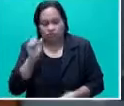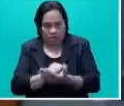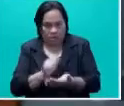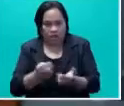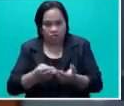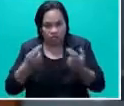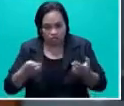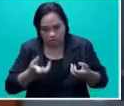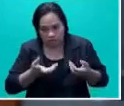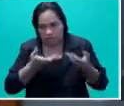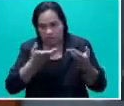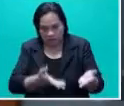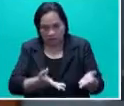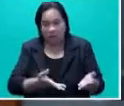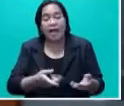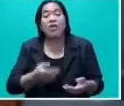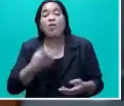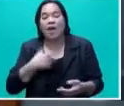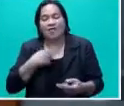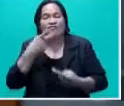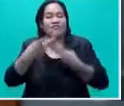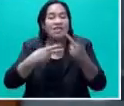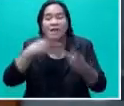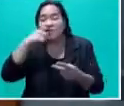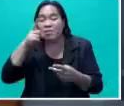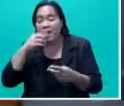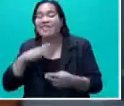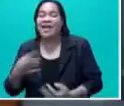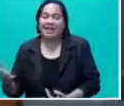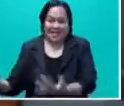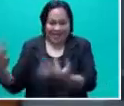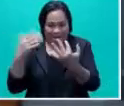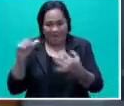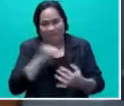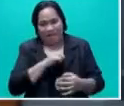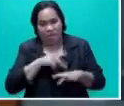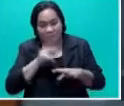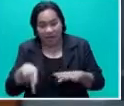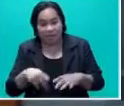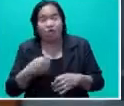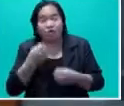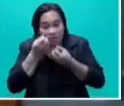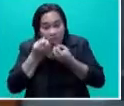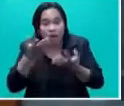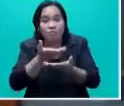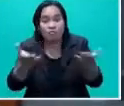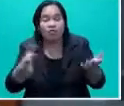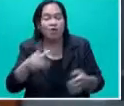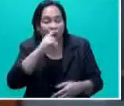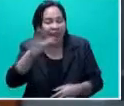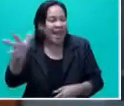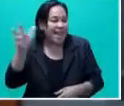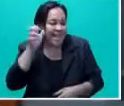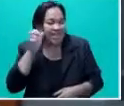to visit the people and come to Parliament and let you know, and you listen and go and carry out the